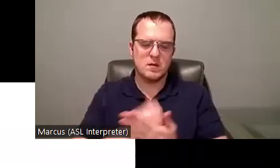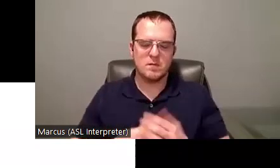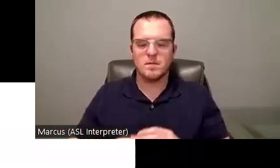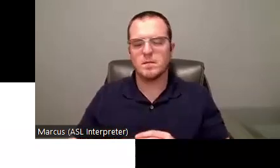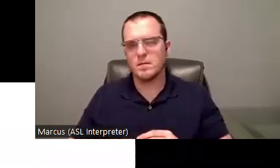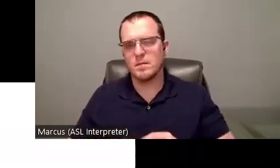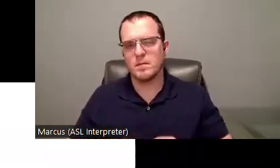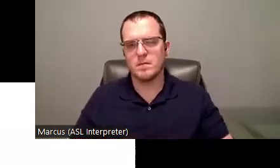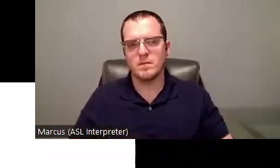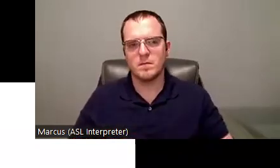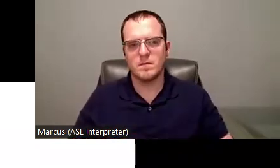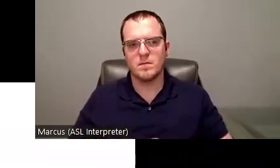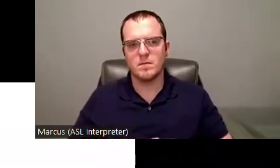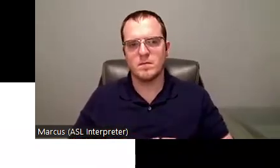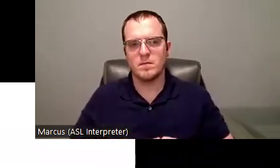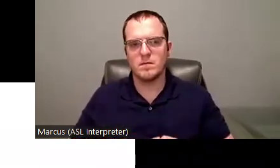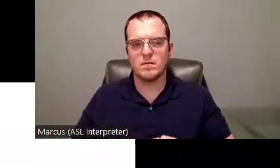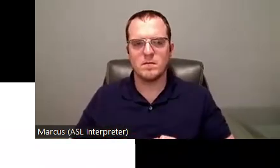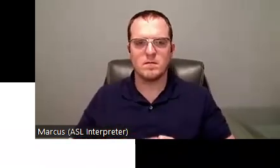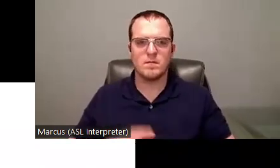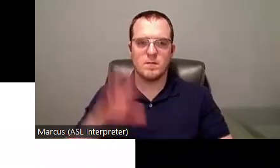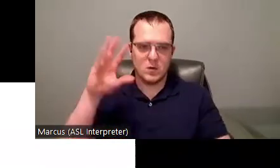total renovation project is